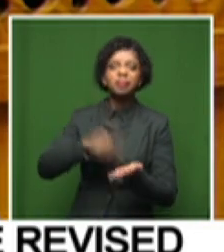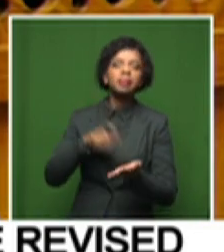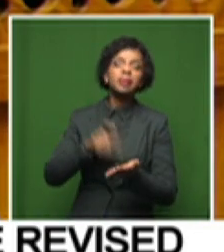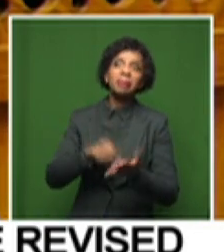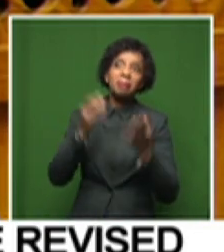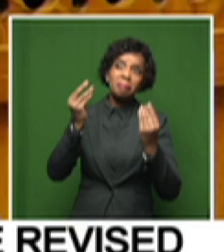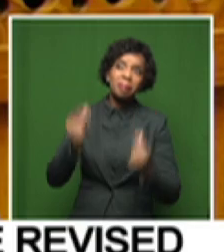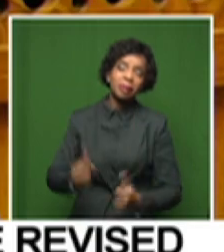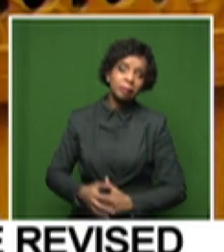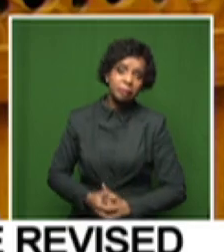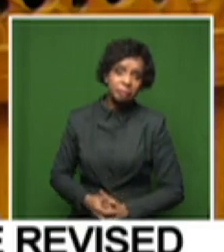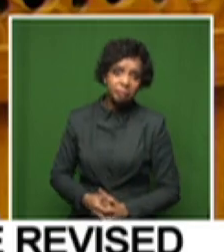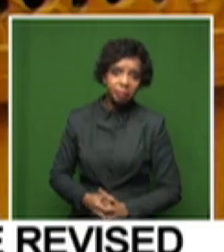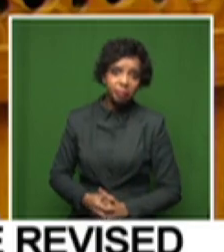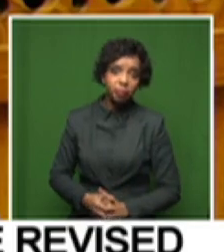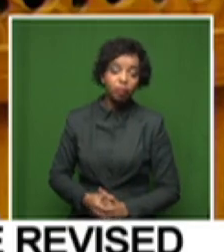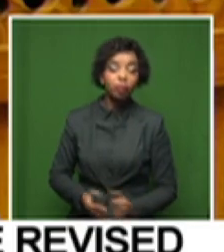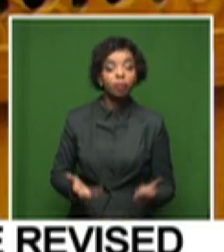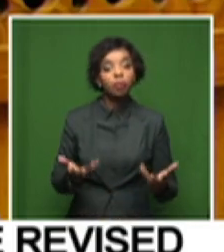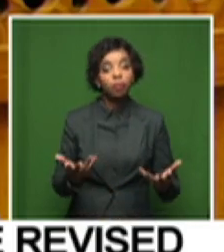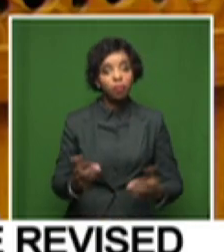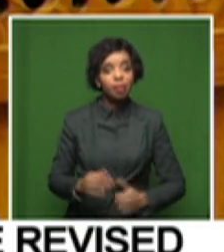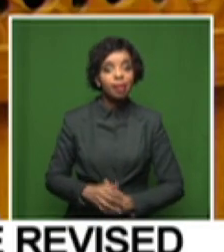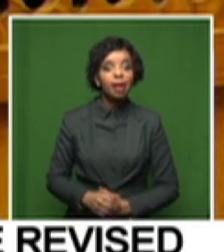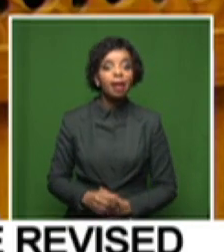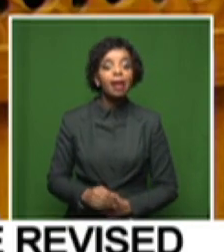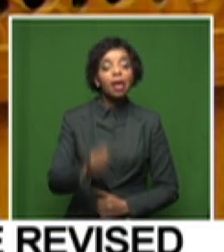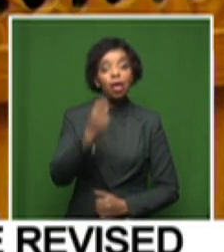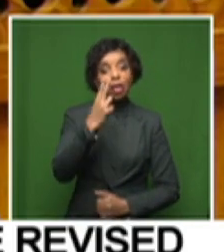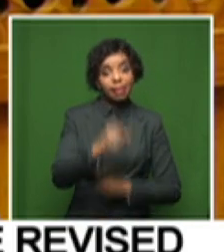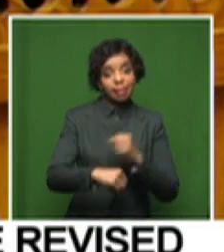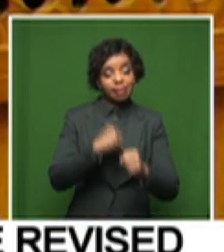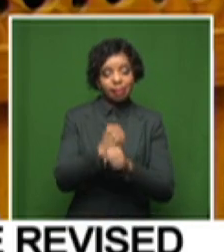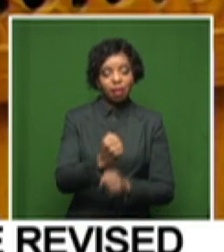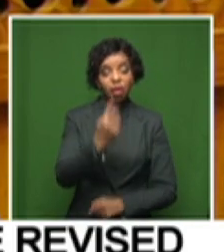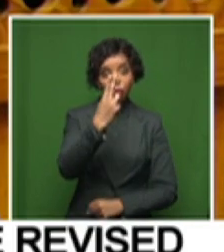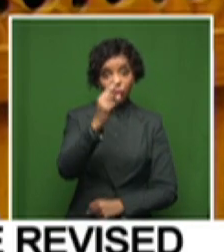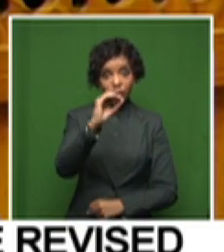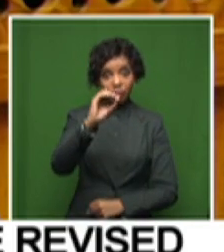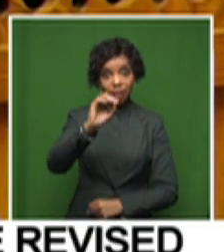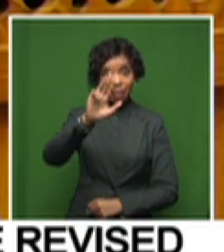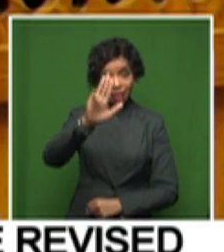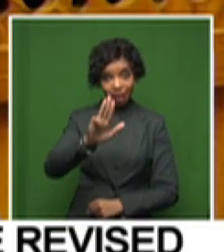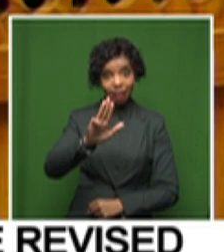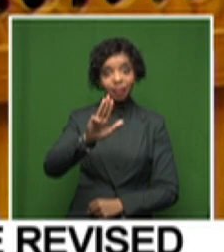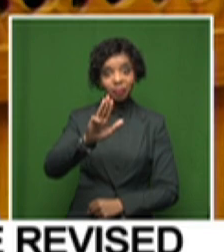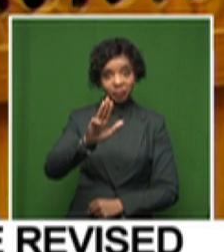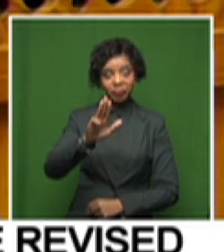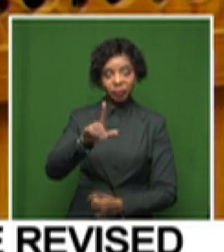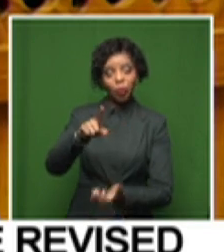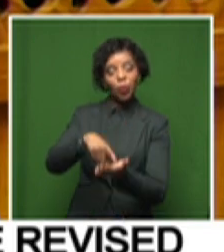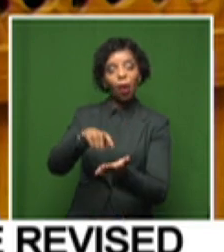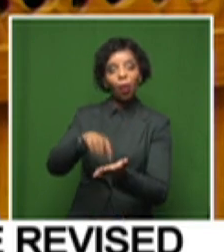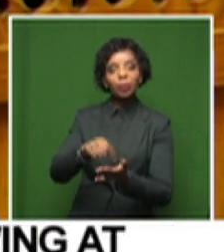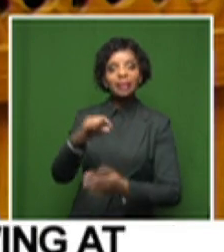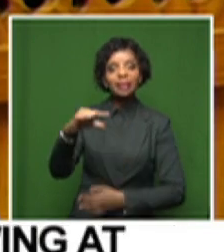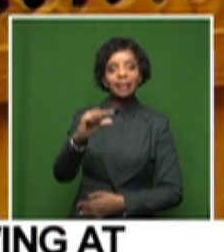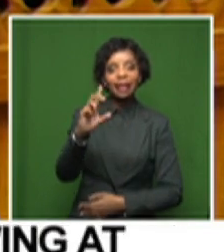Well, certainly in 2009, when we had debt of 31.5% of